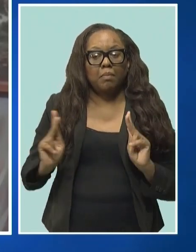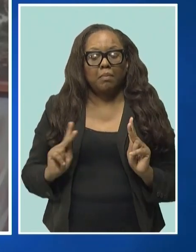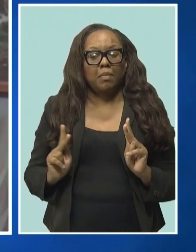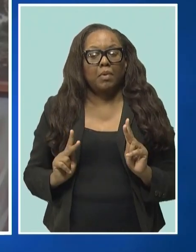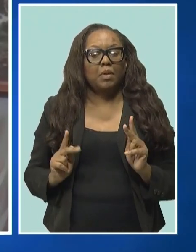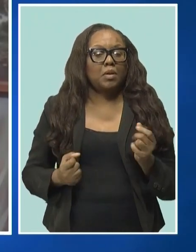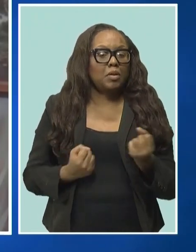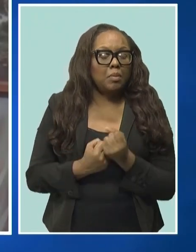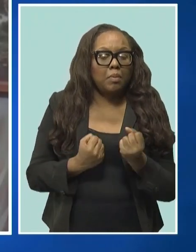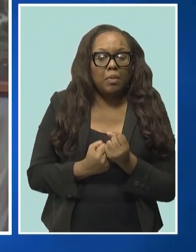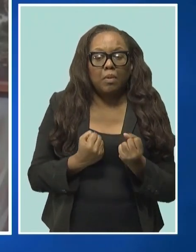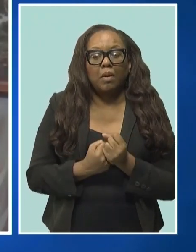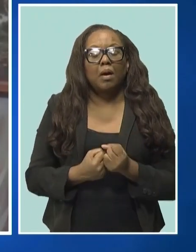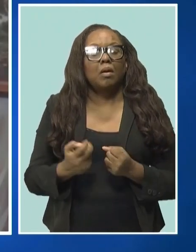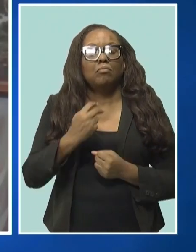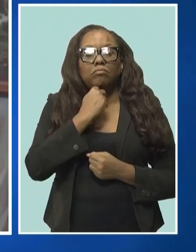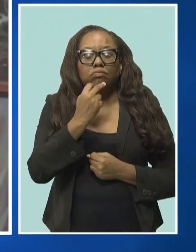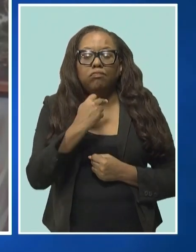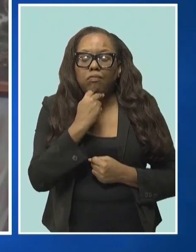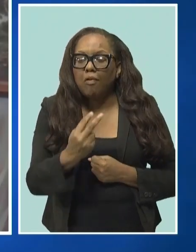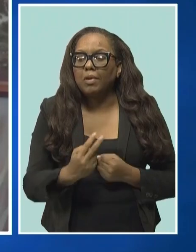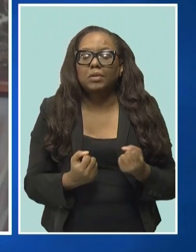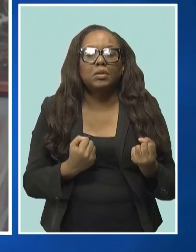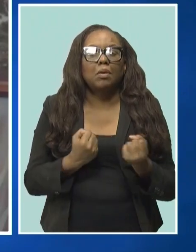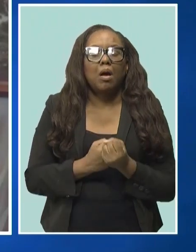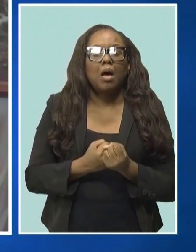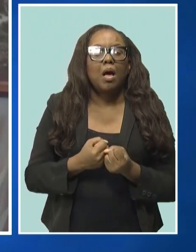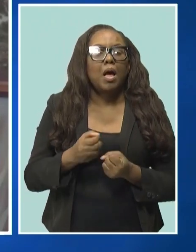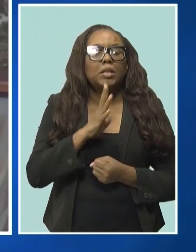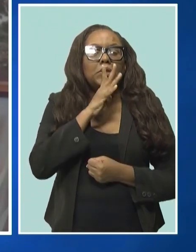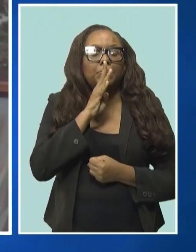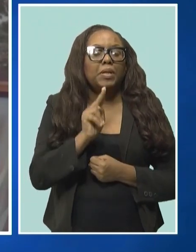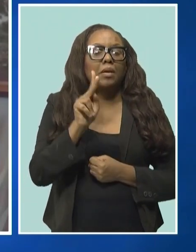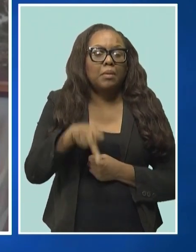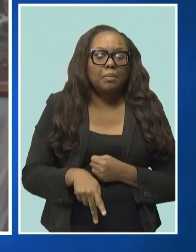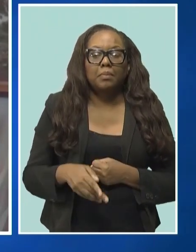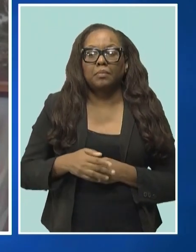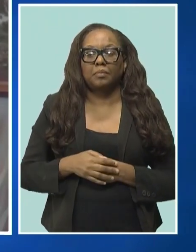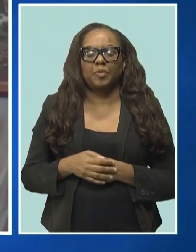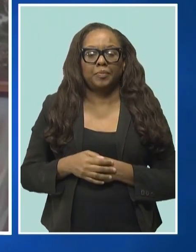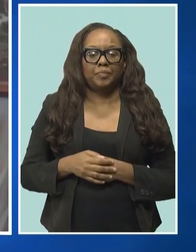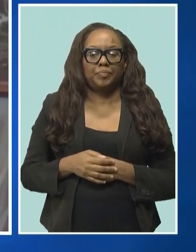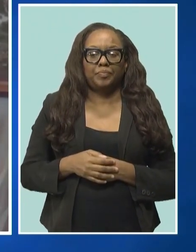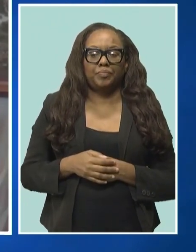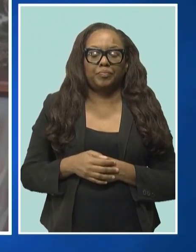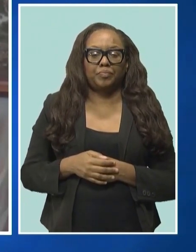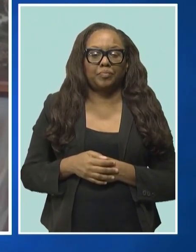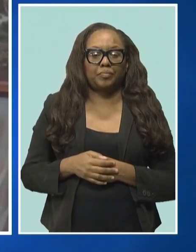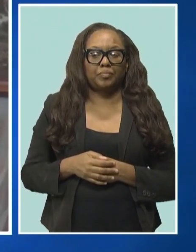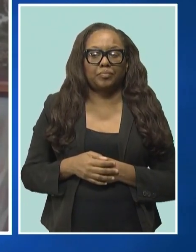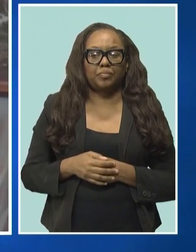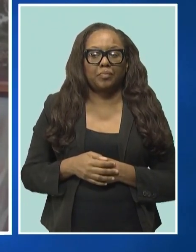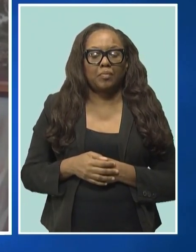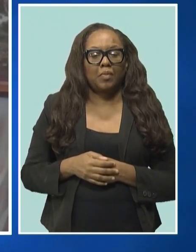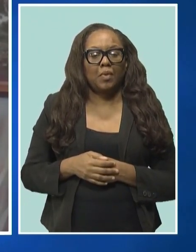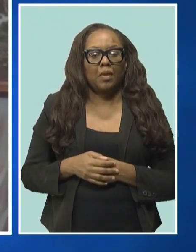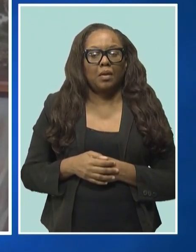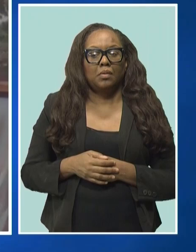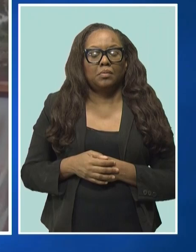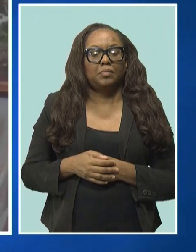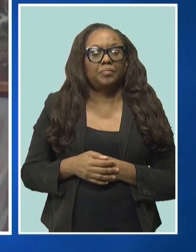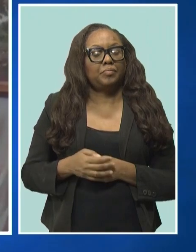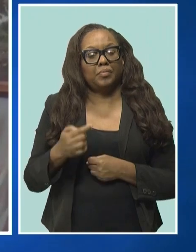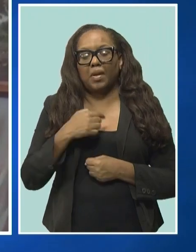to the legislation. And I am certain that no one in Barbados would want it to appear